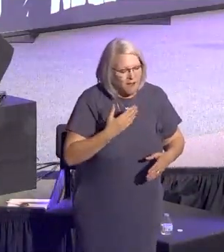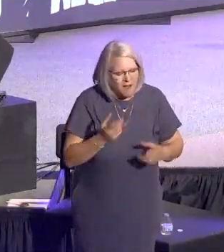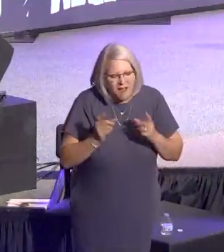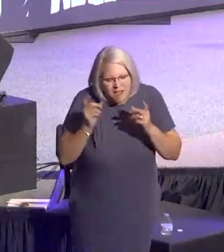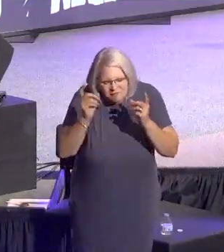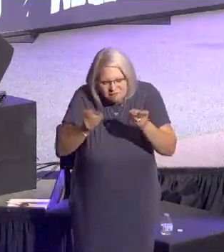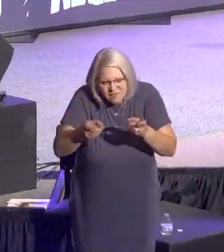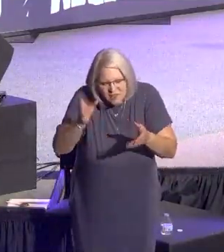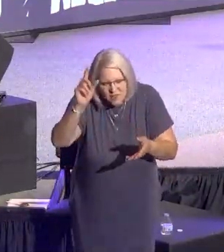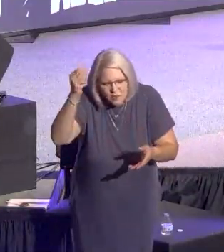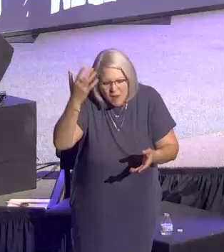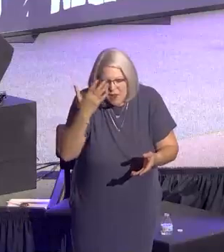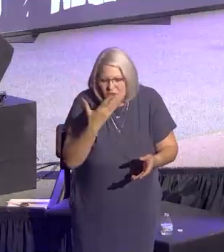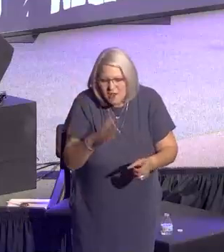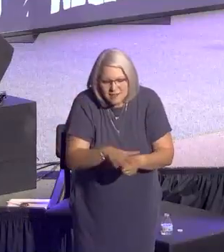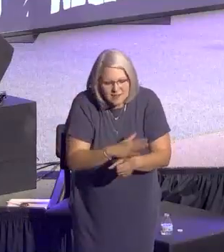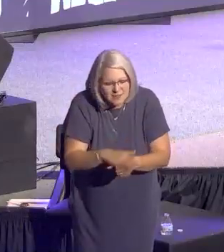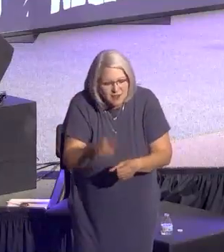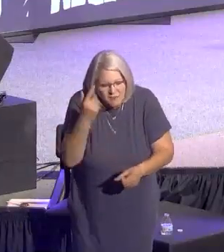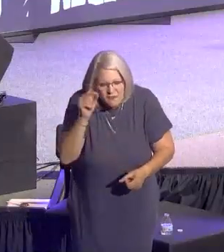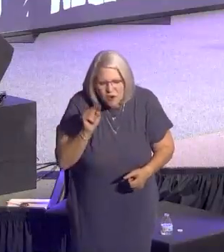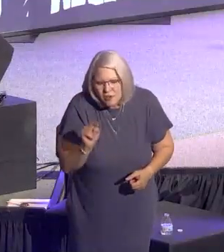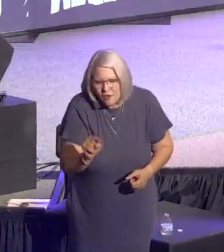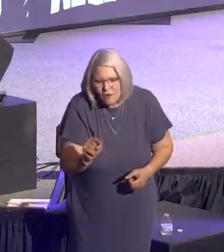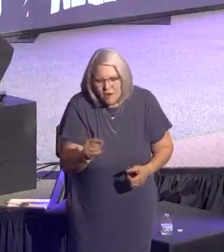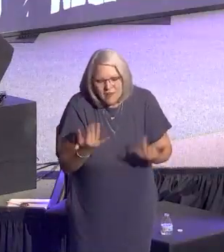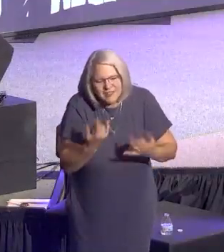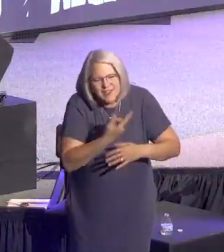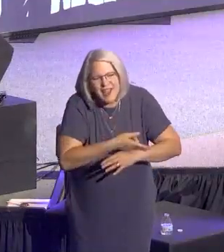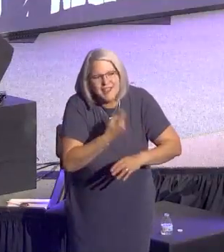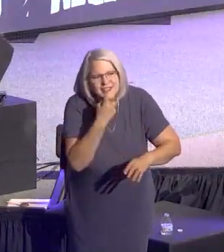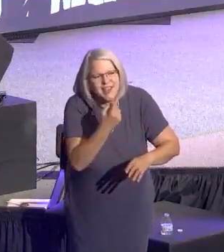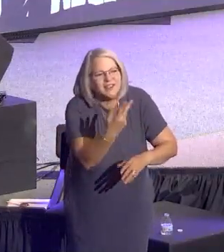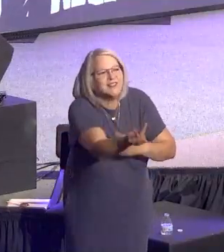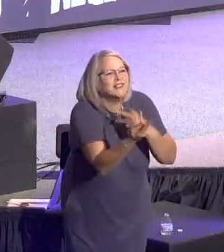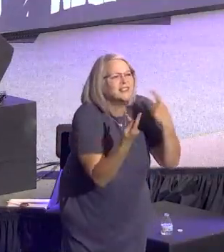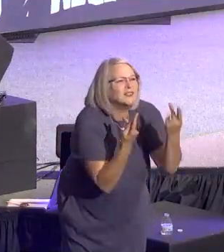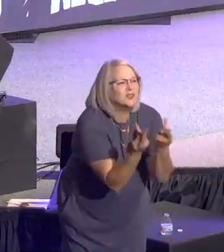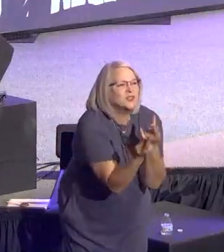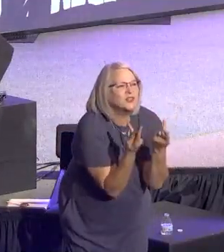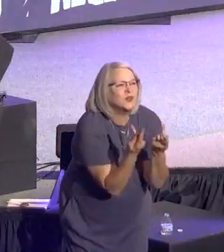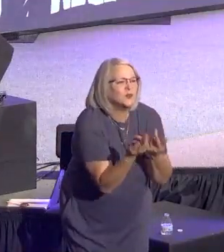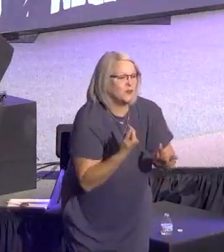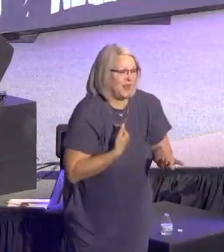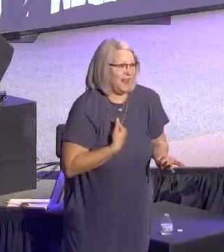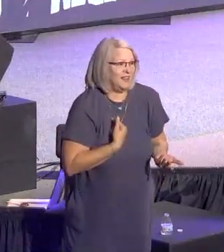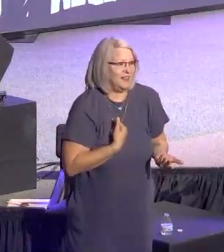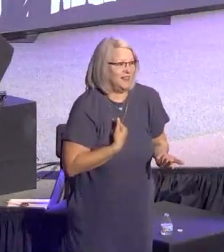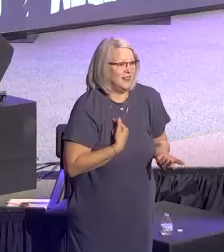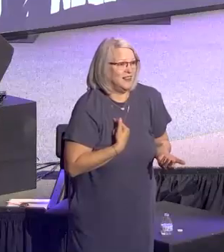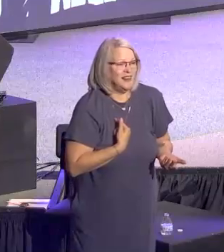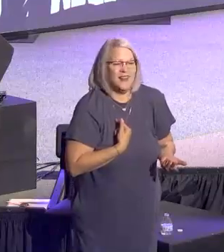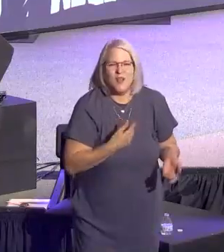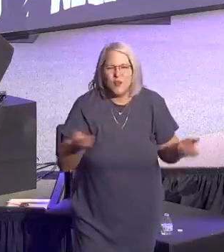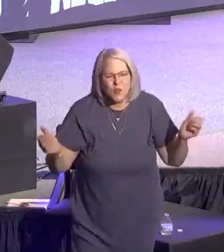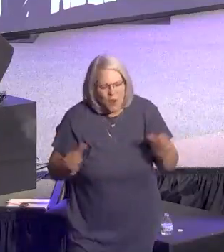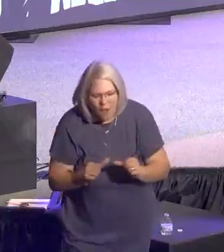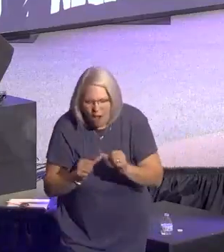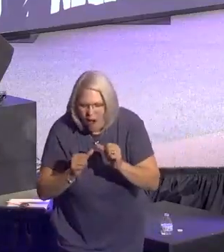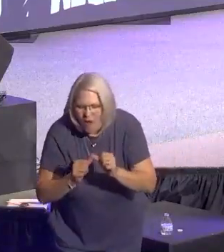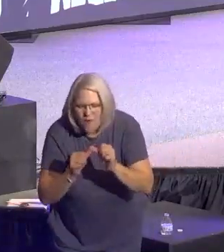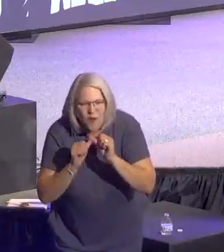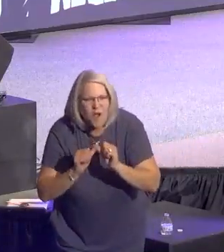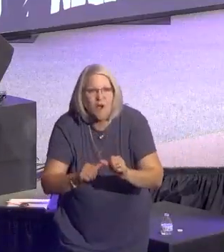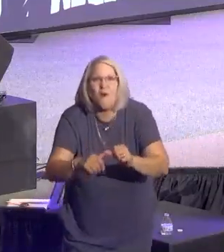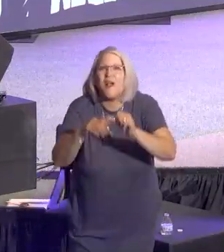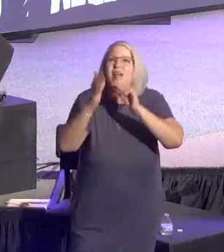sufficient for you, my grace is enough for you, today says that same thing to you and me. The ongoing dynamic